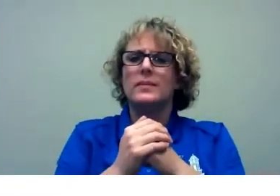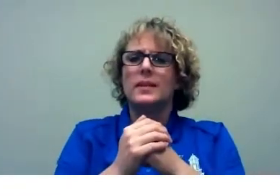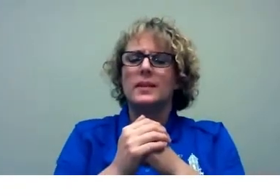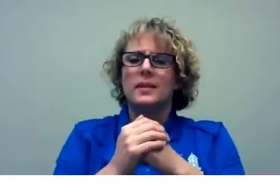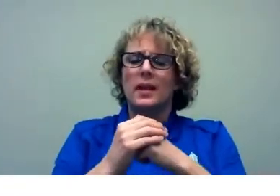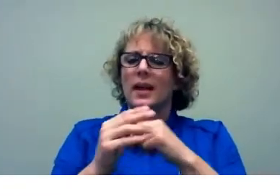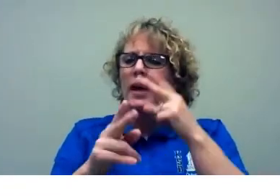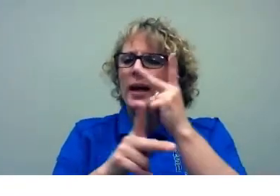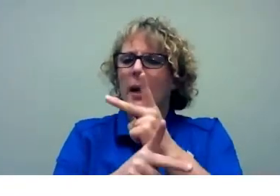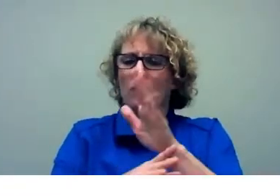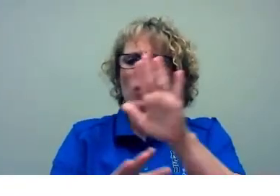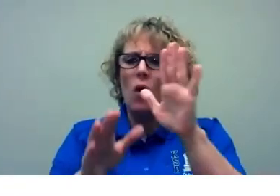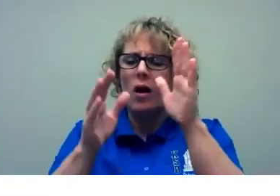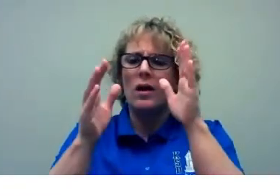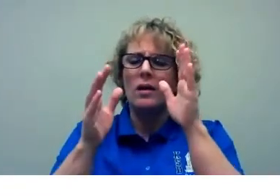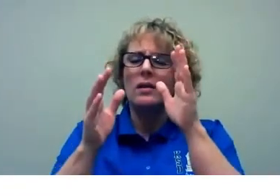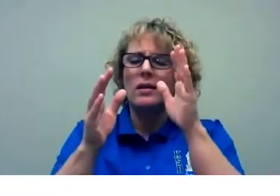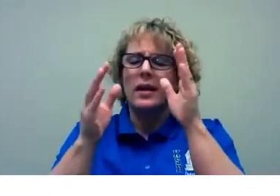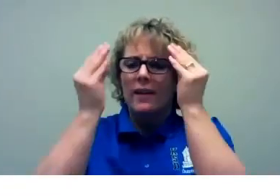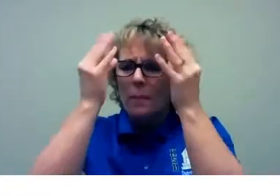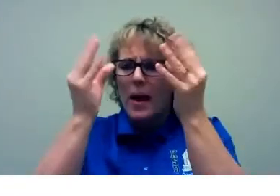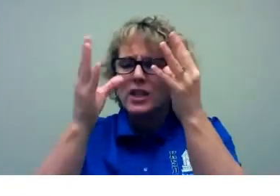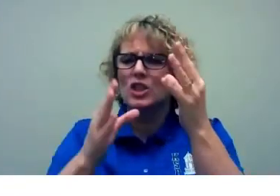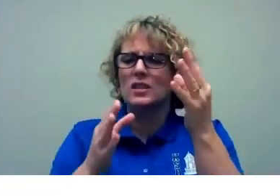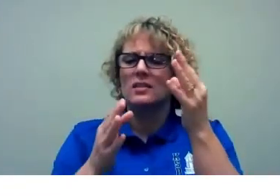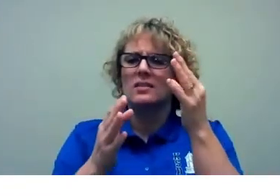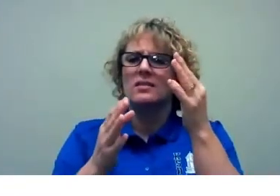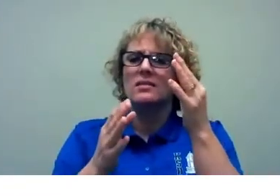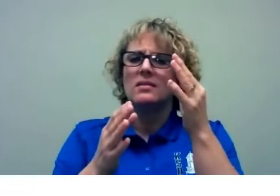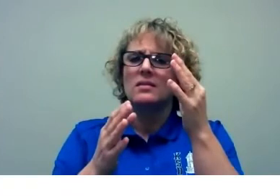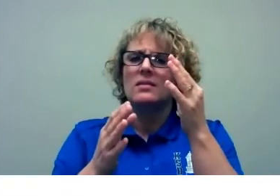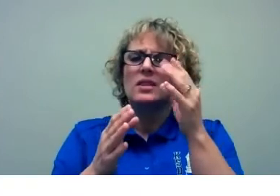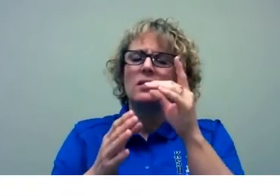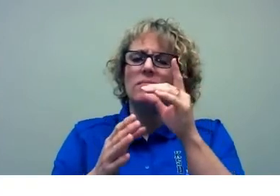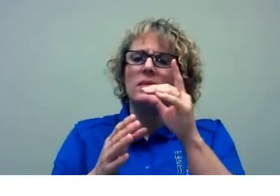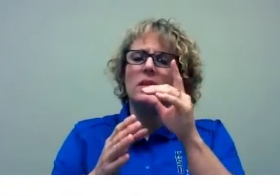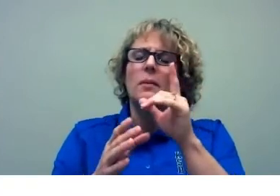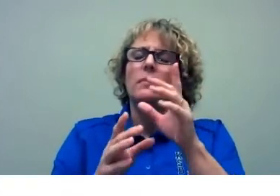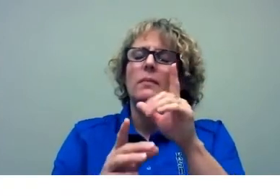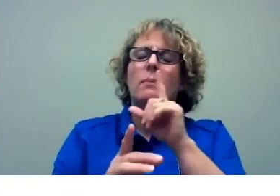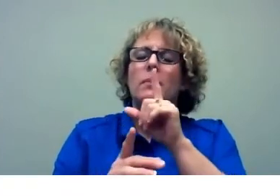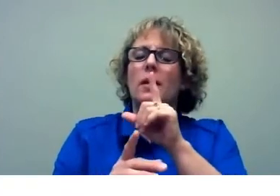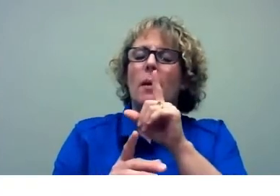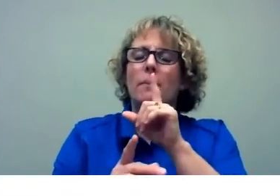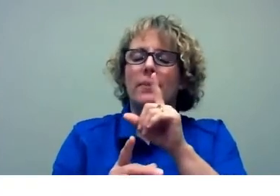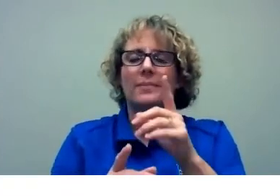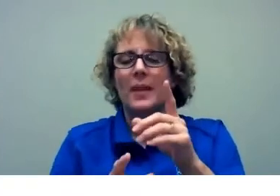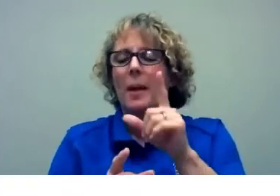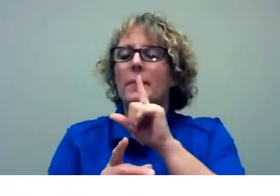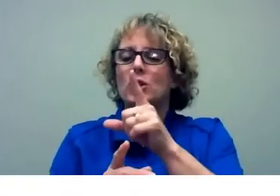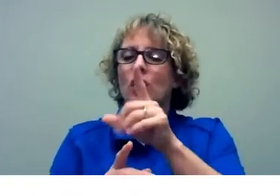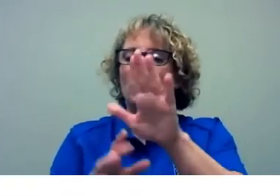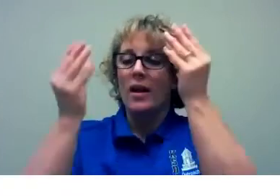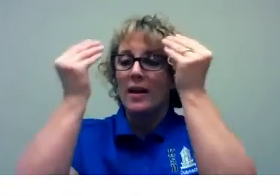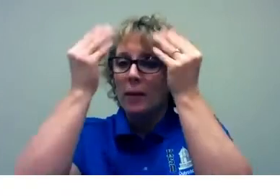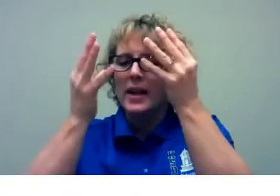story. Now, the first time you guys get in touch, it doesn't have to be long, it could be short.